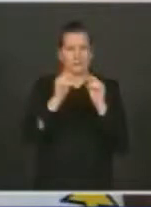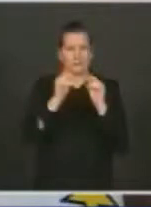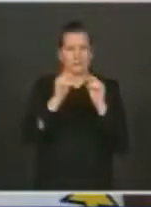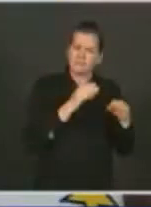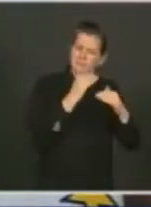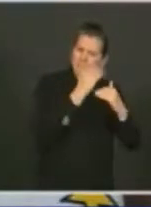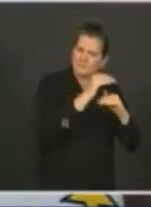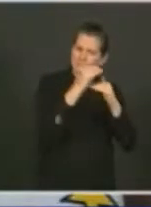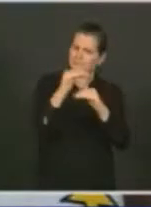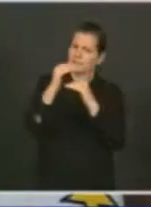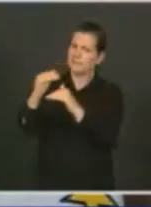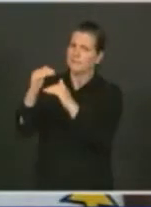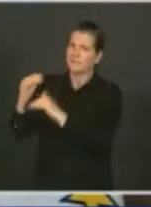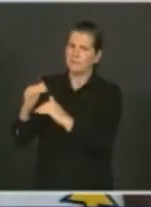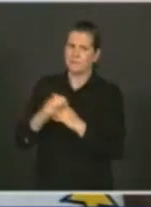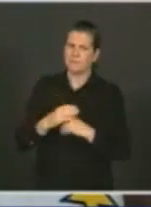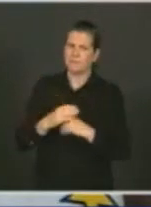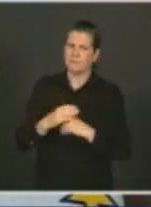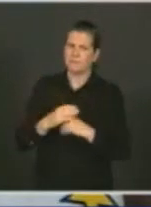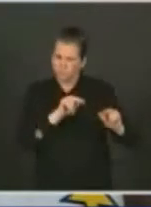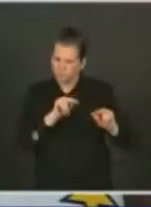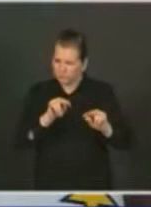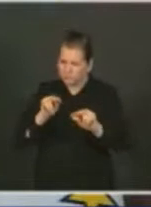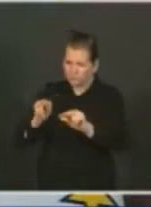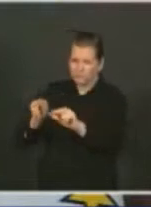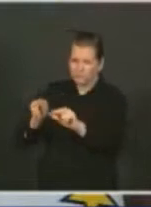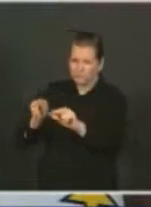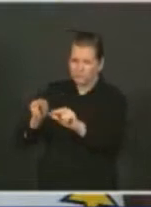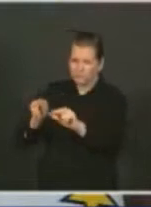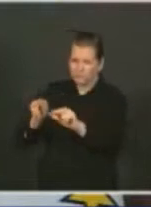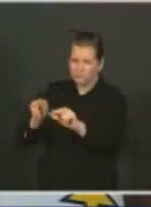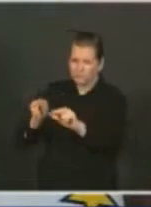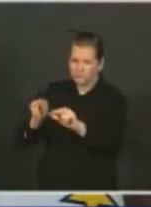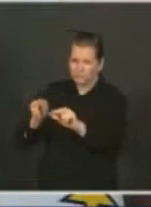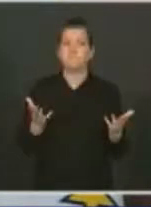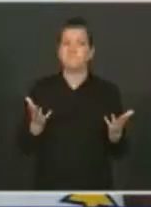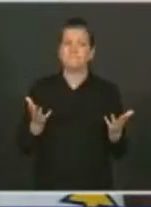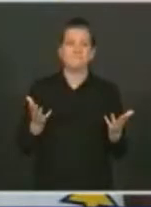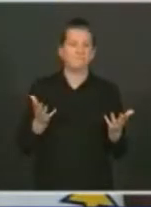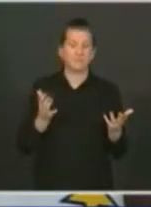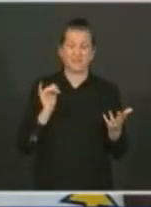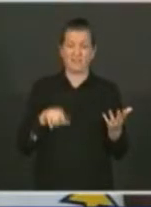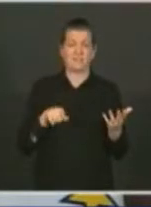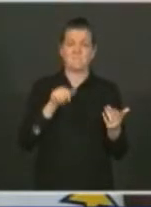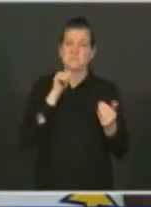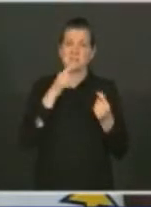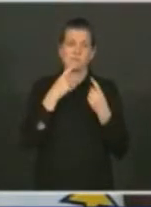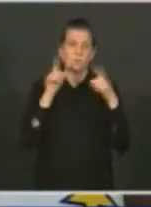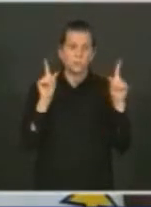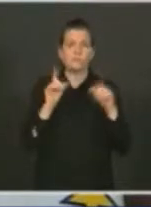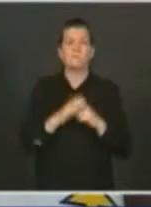that's enough. It is still my hope that that will be enough.